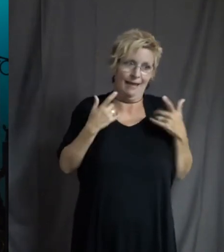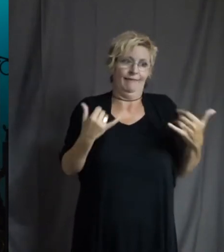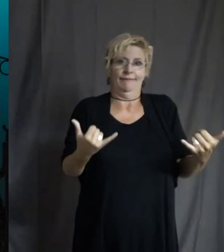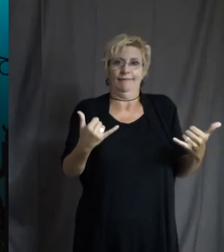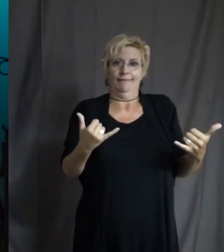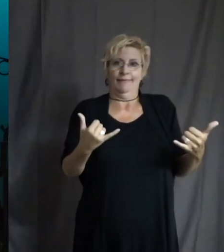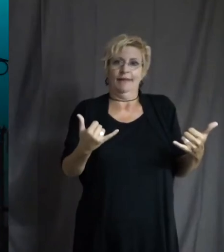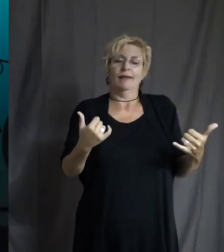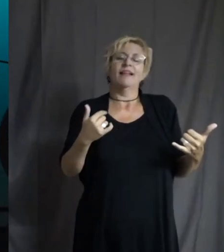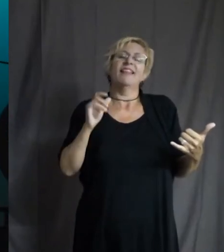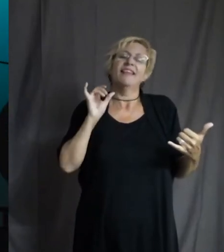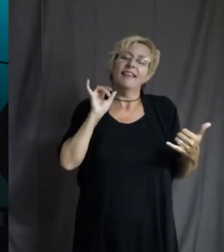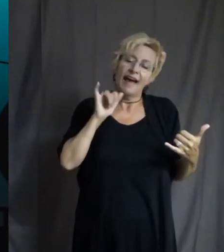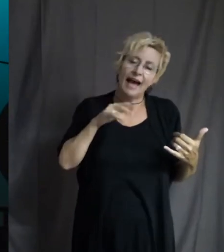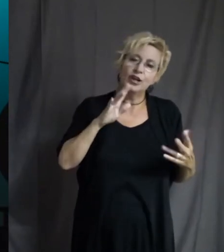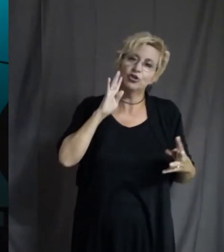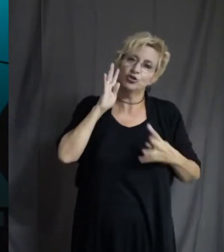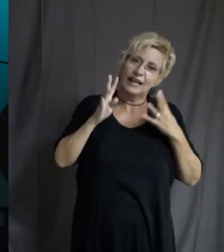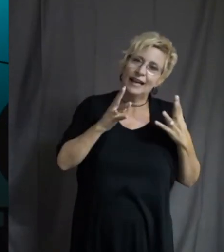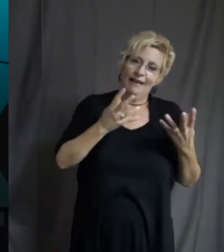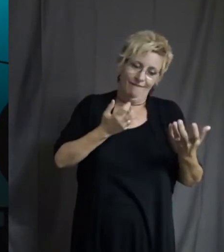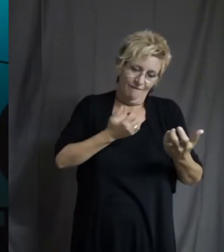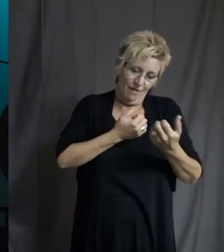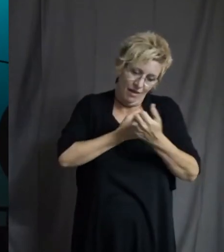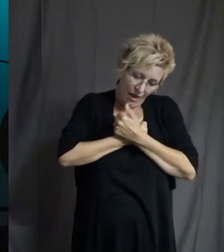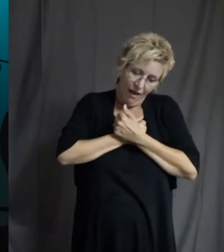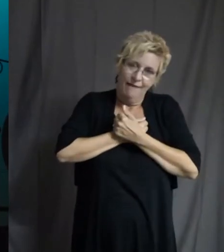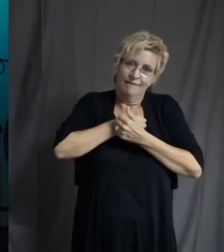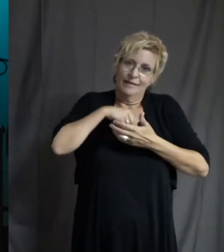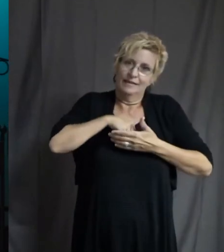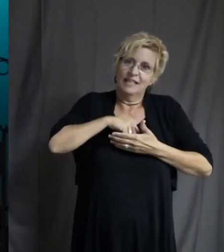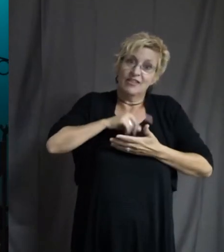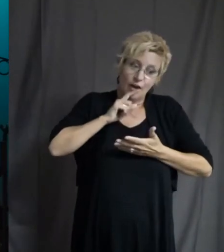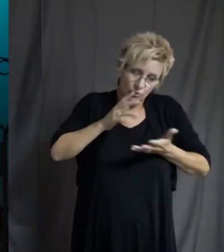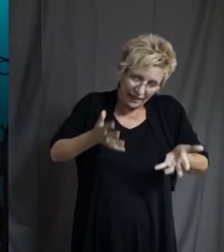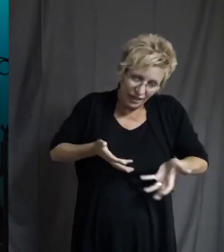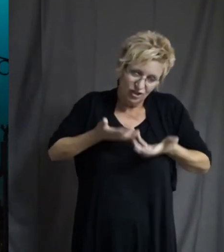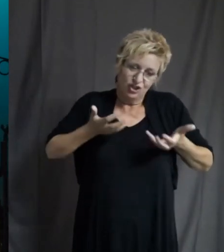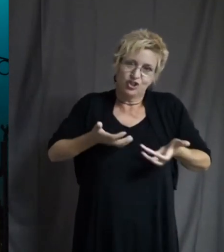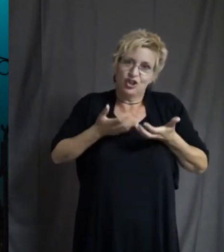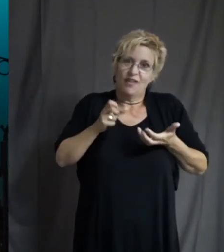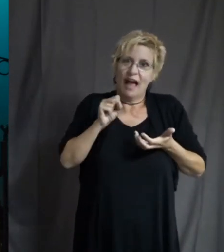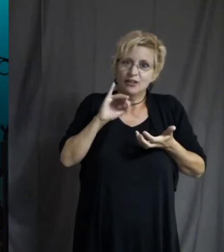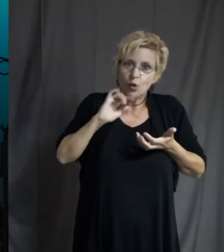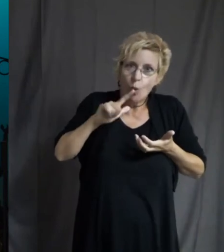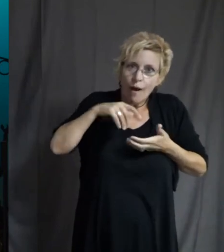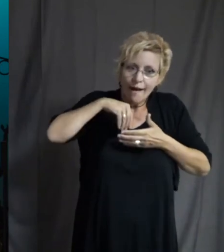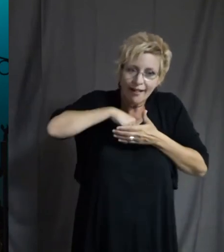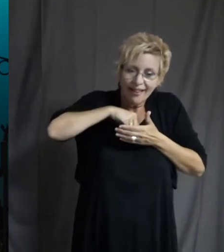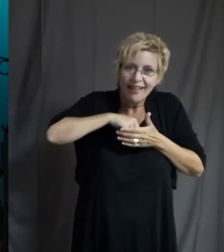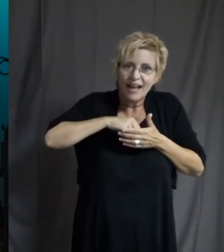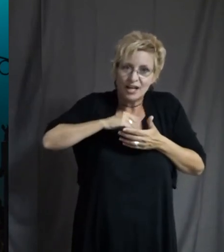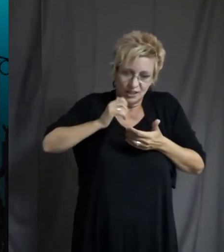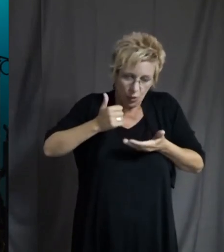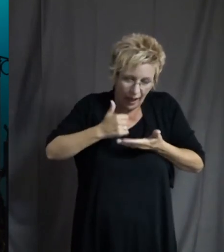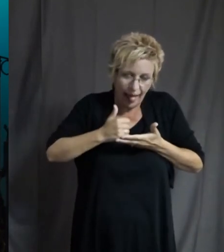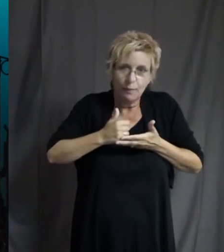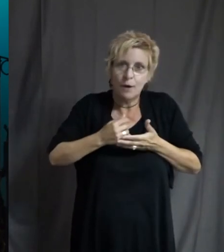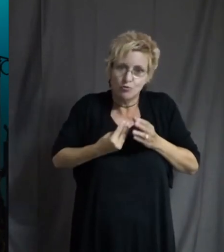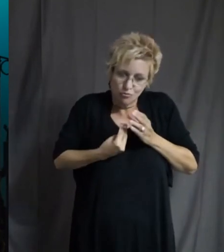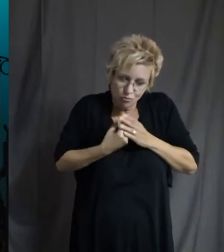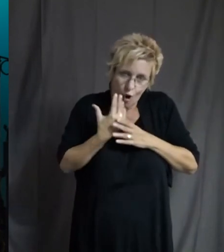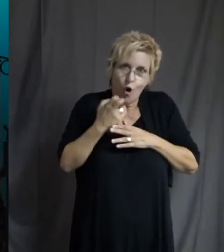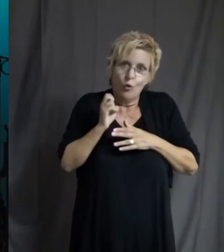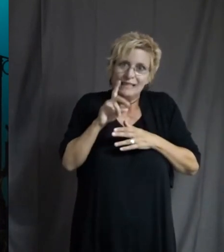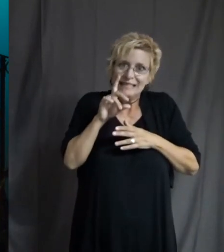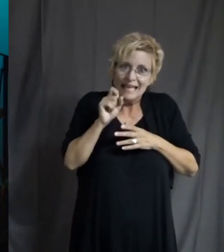we can find that creative love that really nurtures that creative soil that helps build that life to our imagination